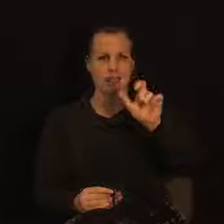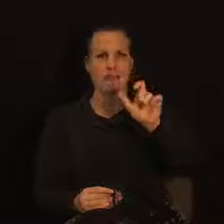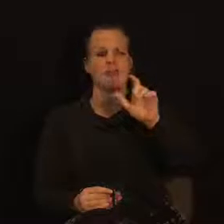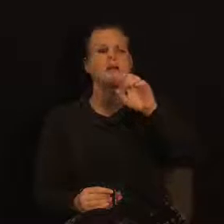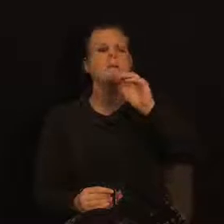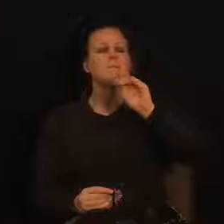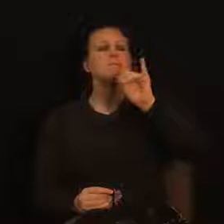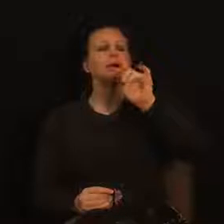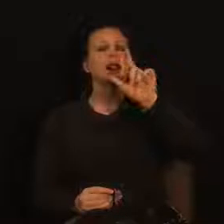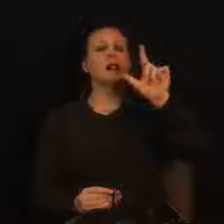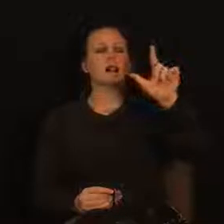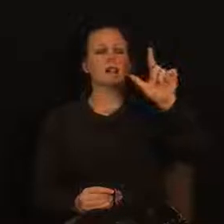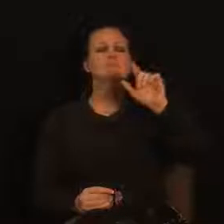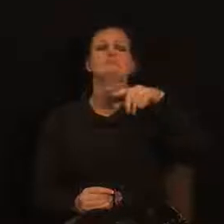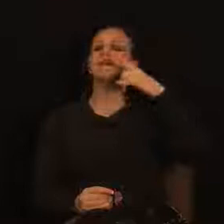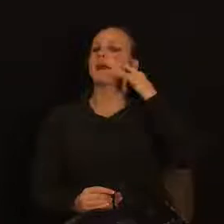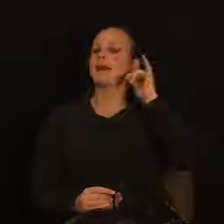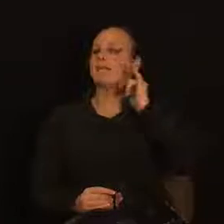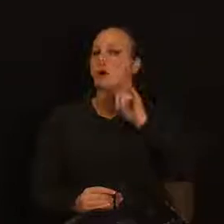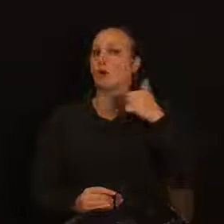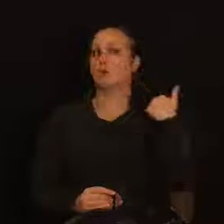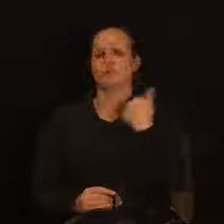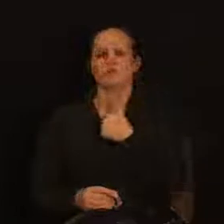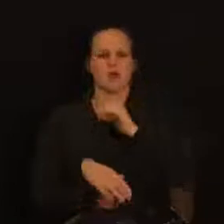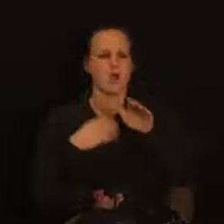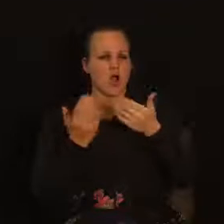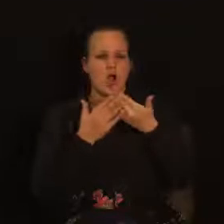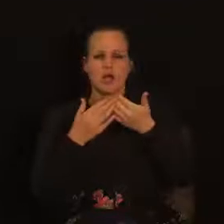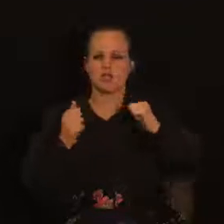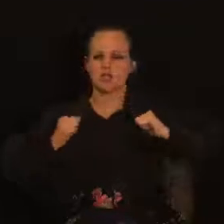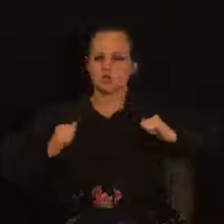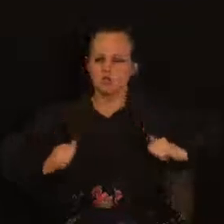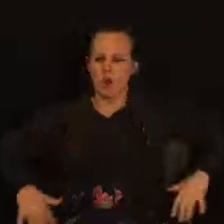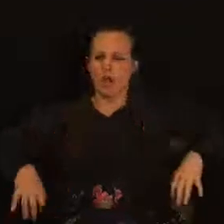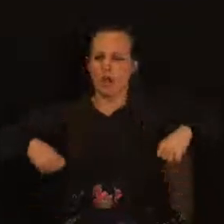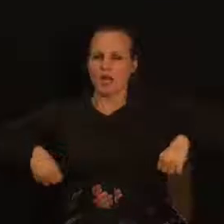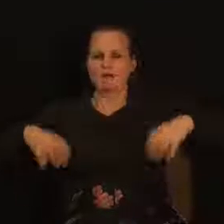were like all sweating practically to death.